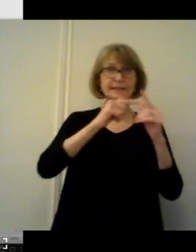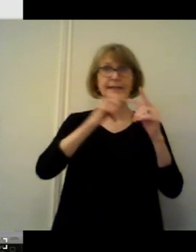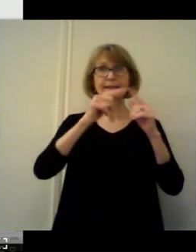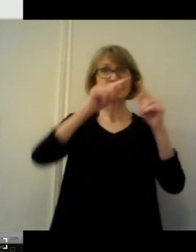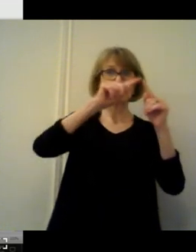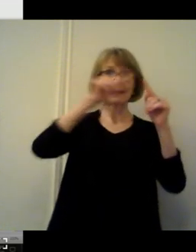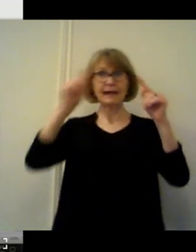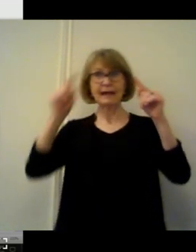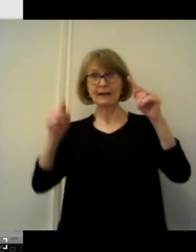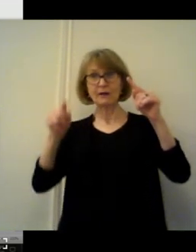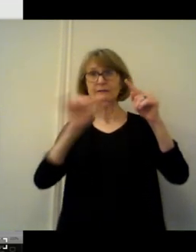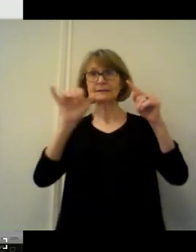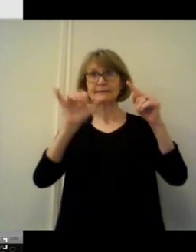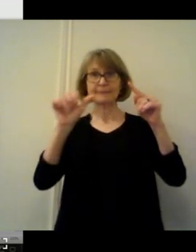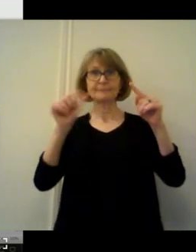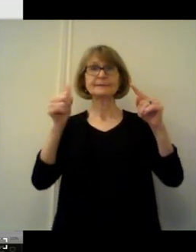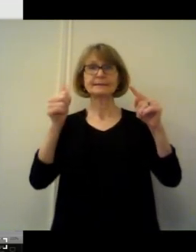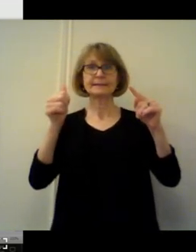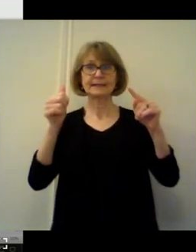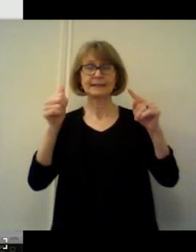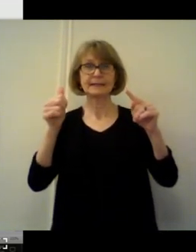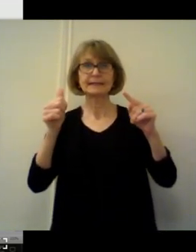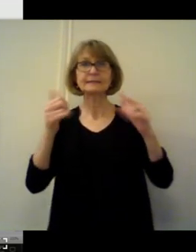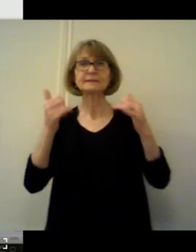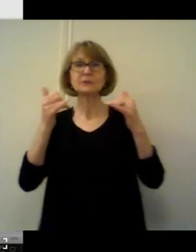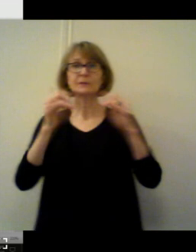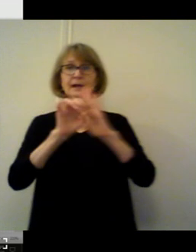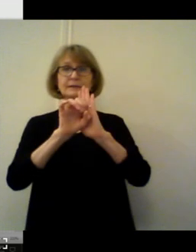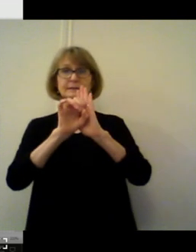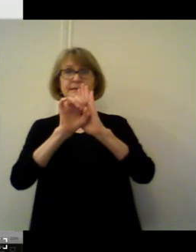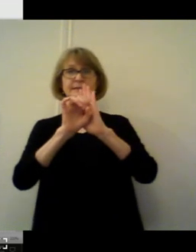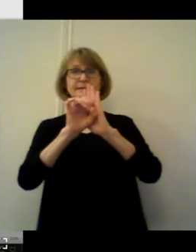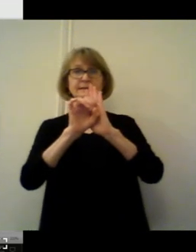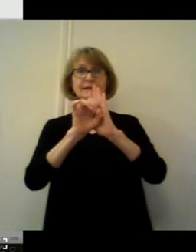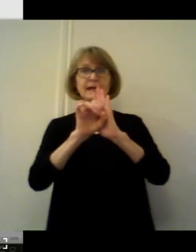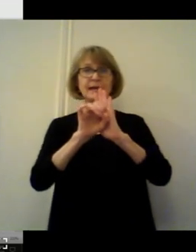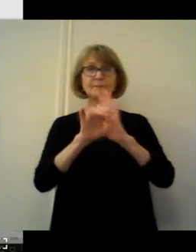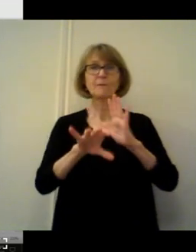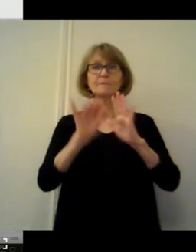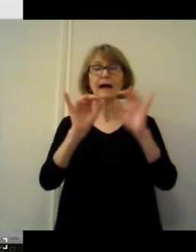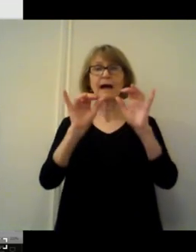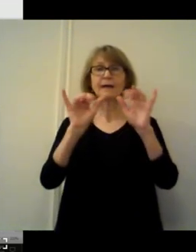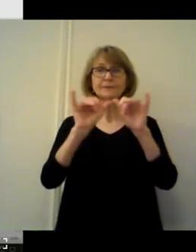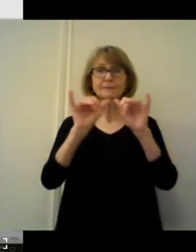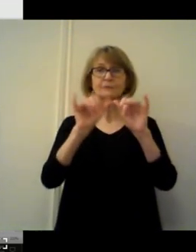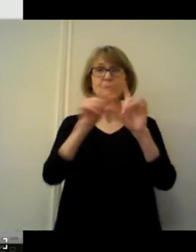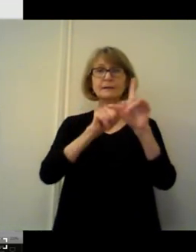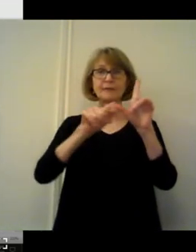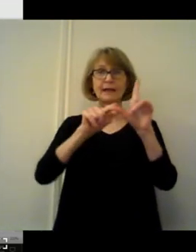would also be 10. All right, so let's take a look at an example. Look at this. Find the measure of the angle x. I need to find